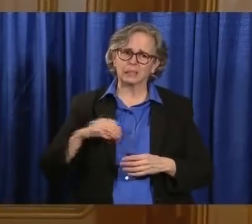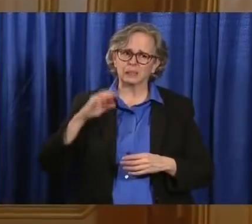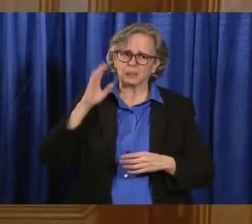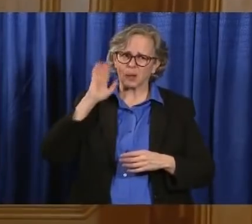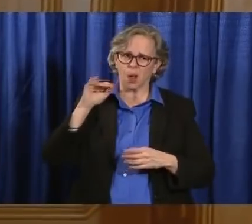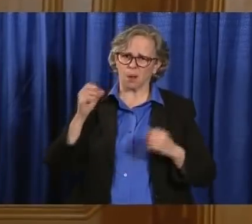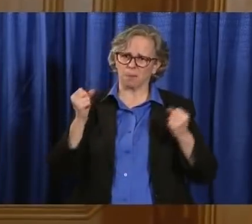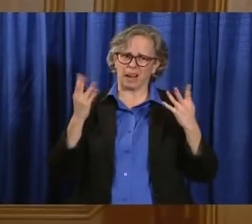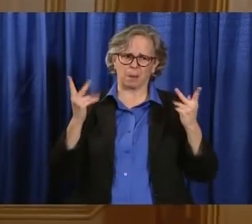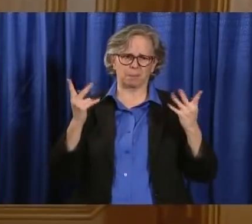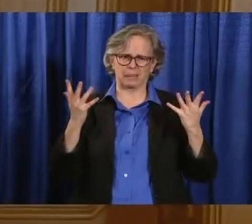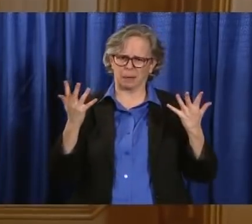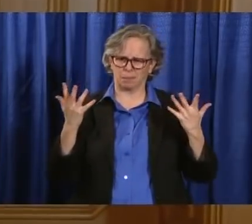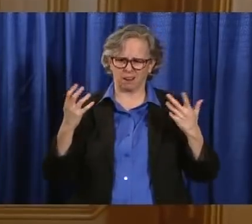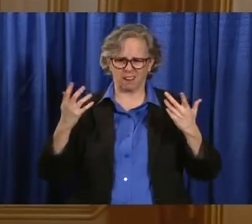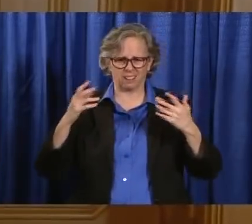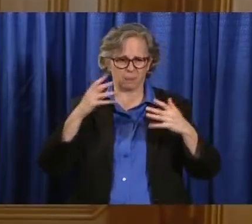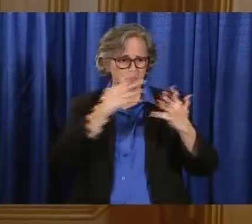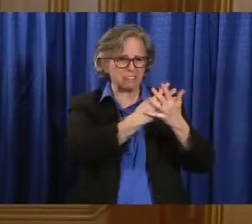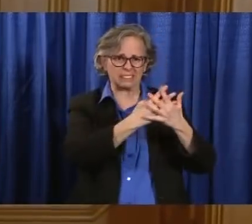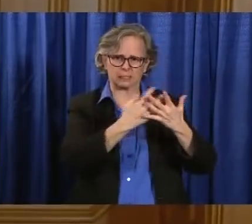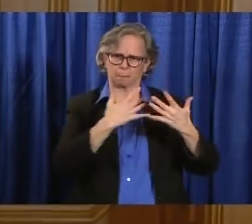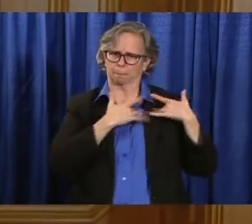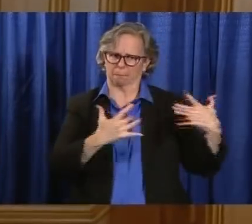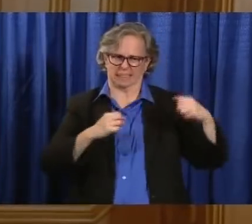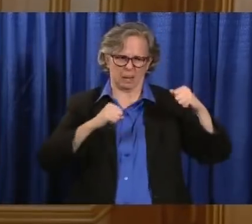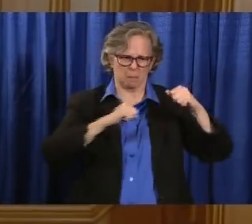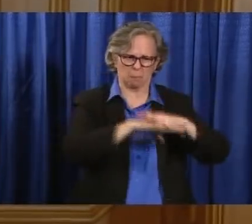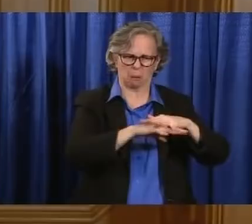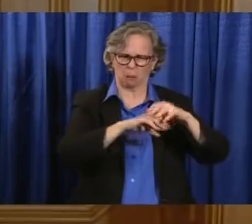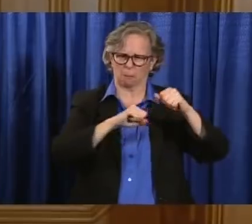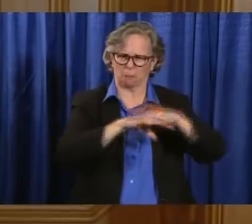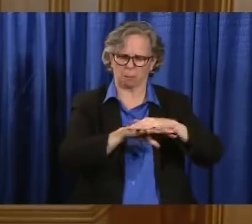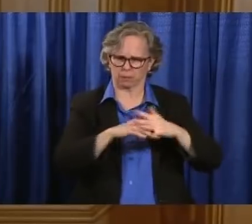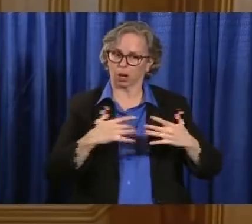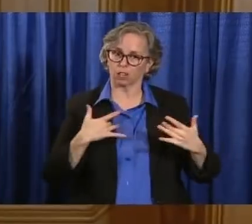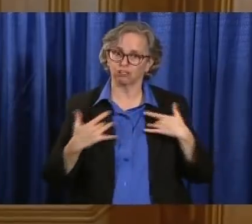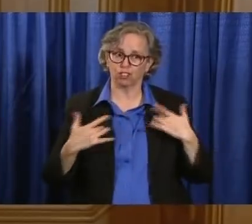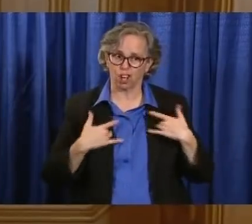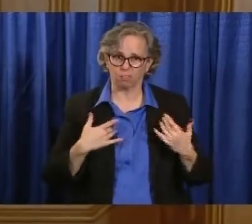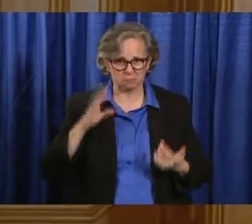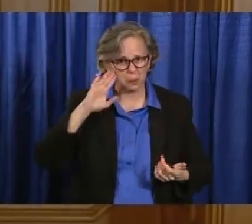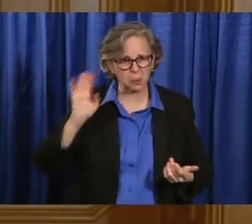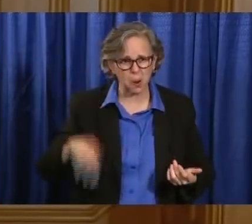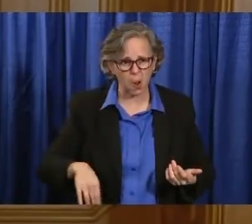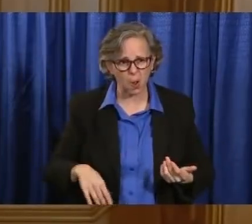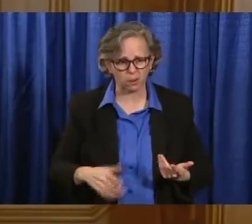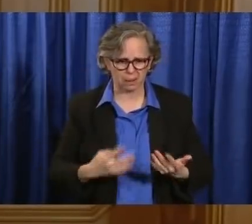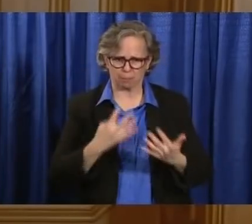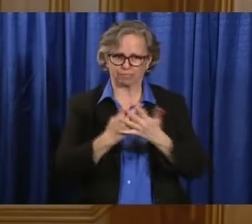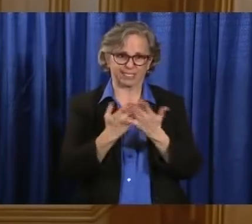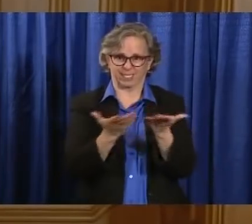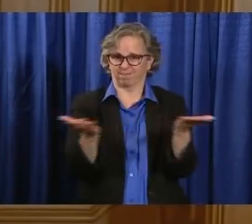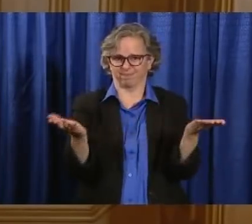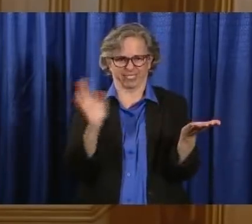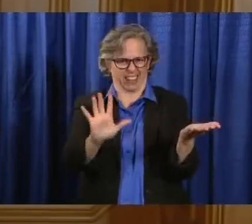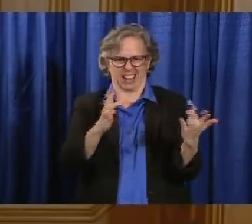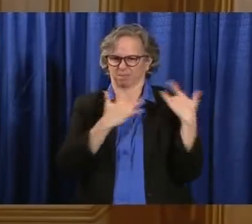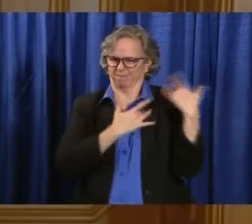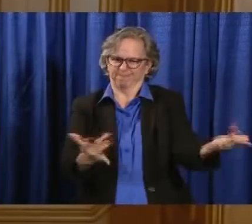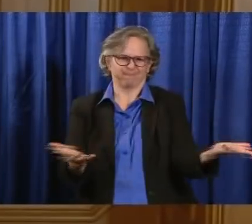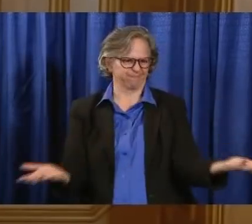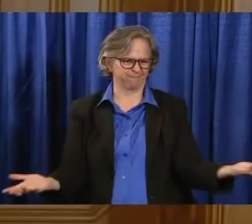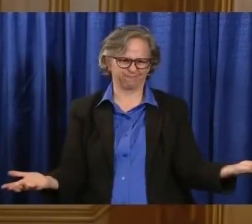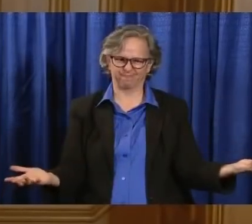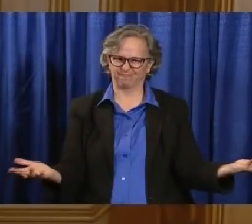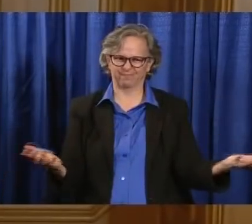this coronavirus crisis, we worry about it. And so prisons are, by their nature, a gathering of a